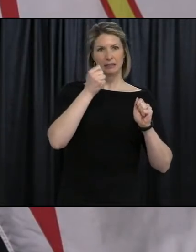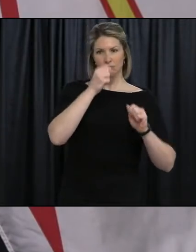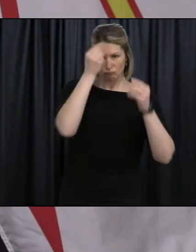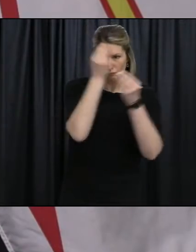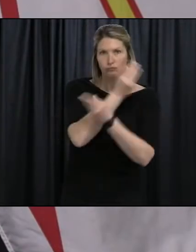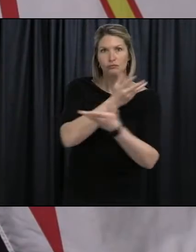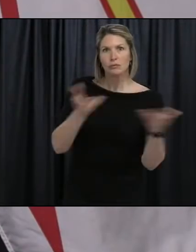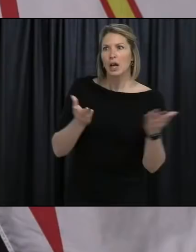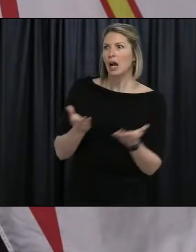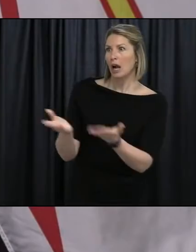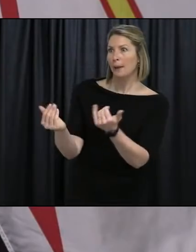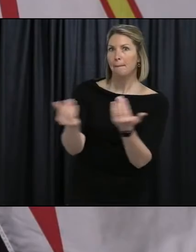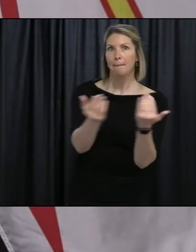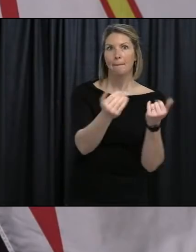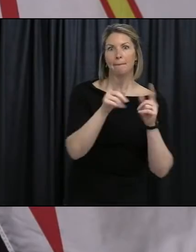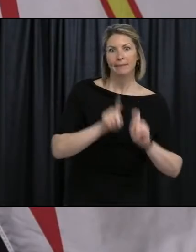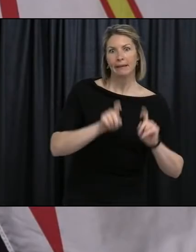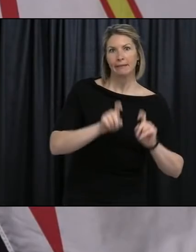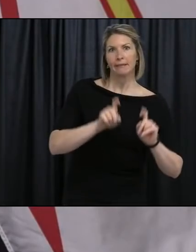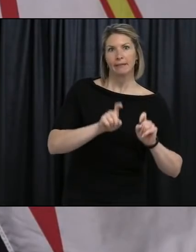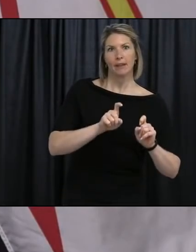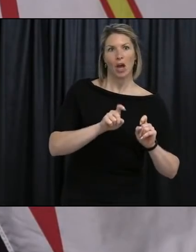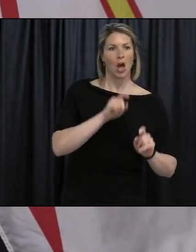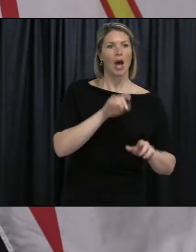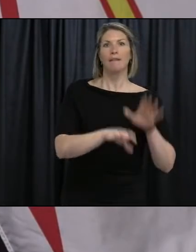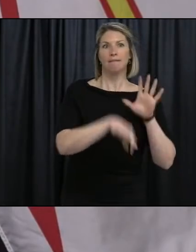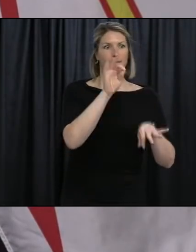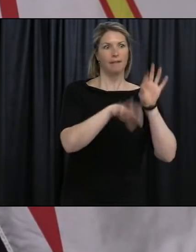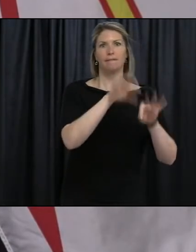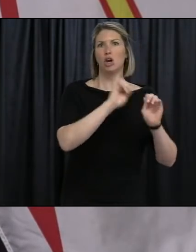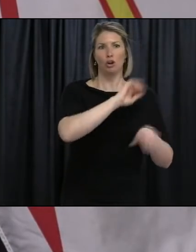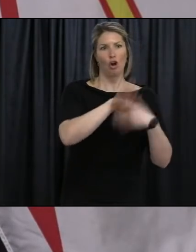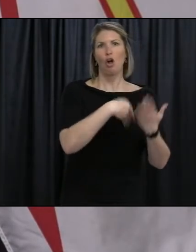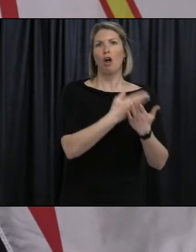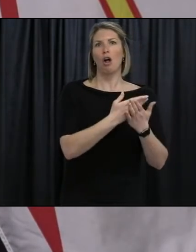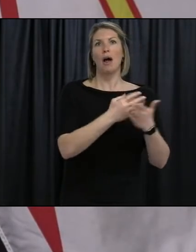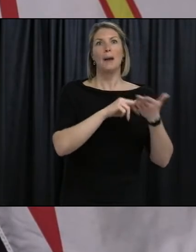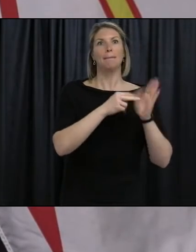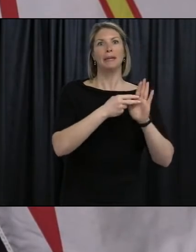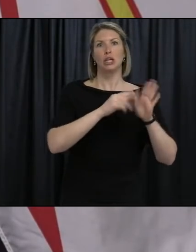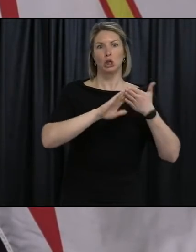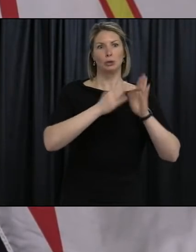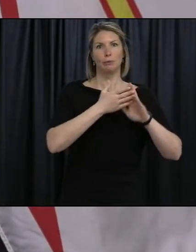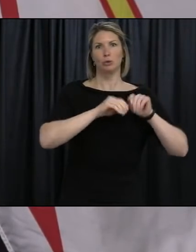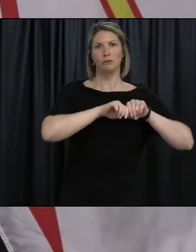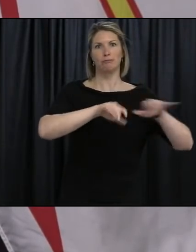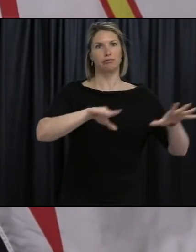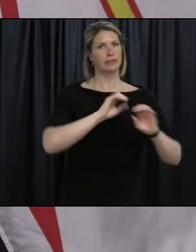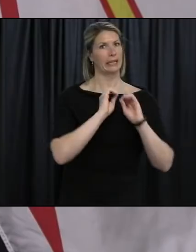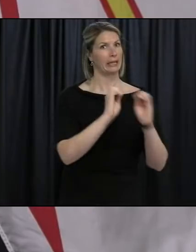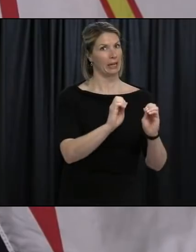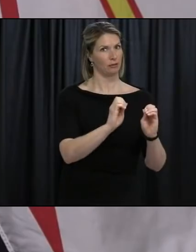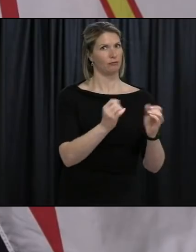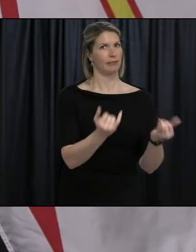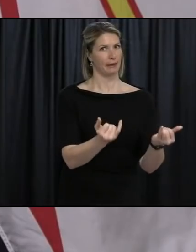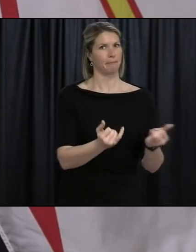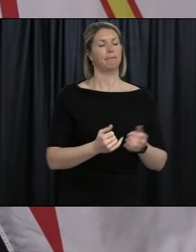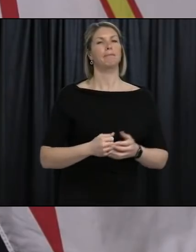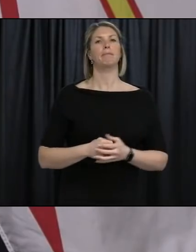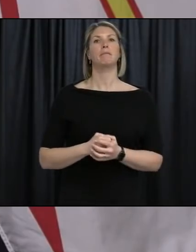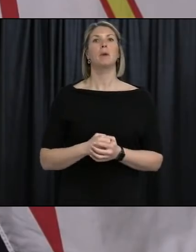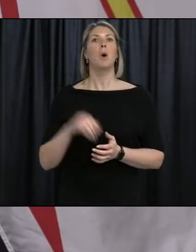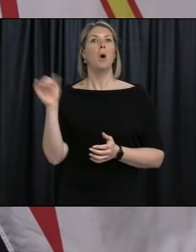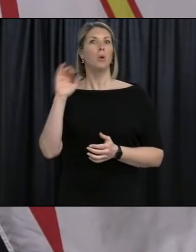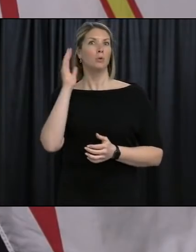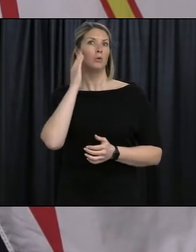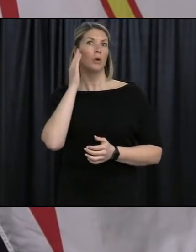testing, and results have been reassuring to date, and means we have no indication of community transmission at this time. We are also aware